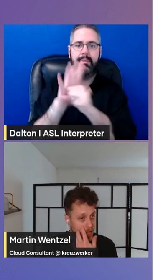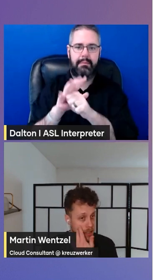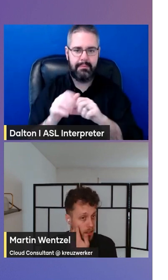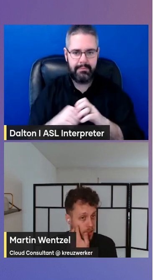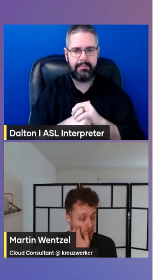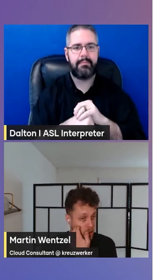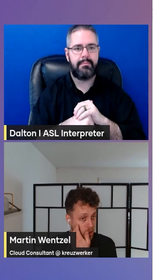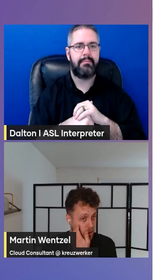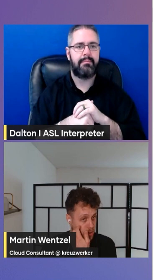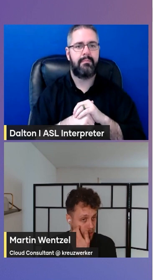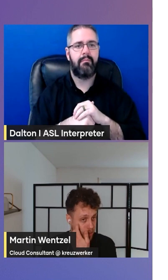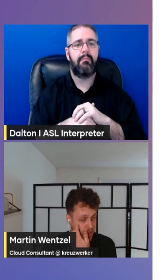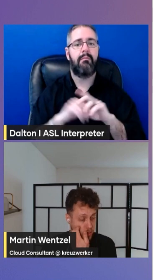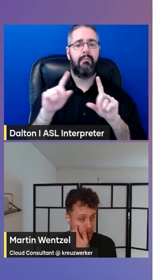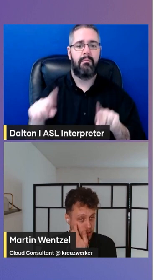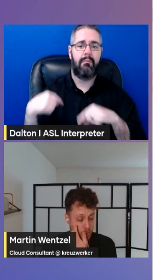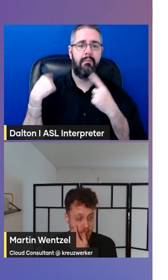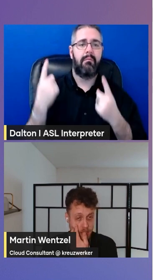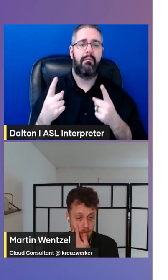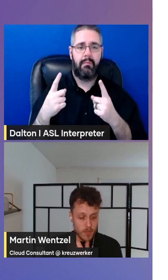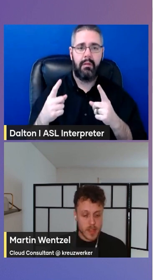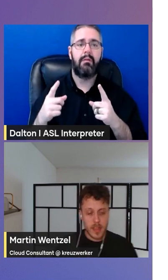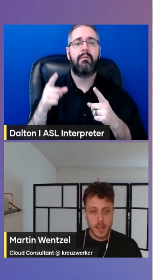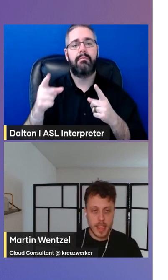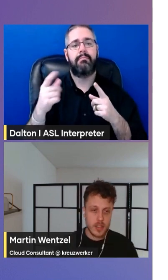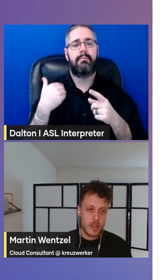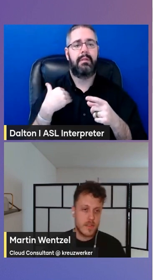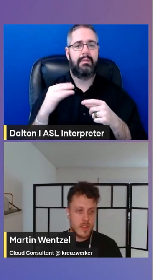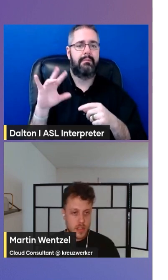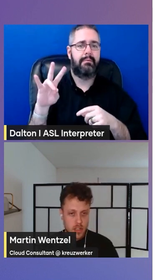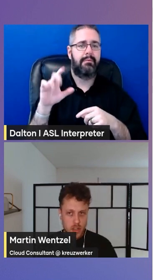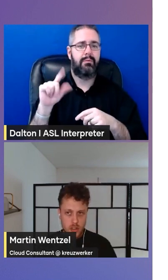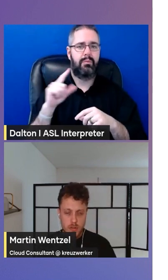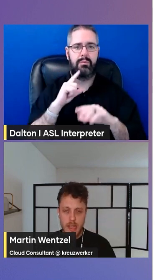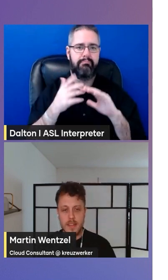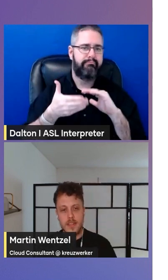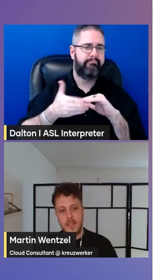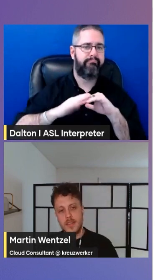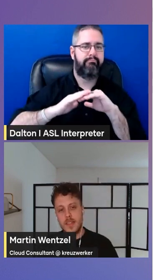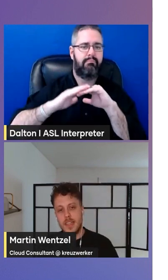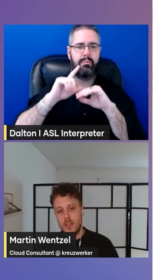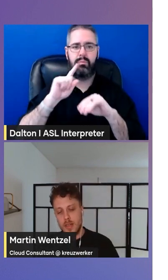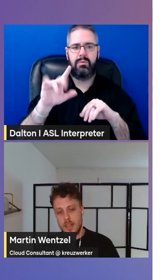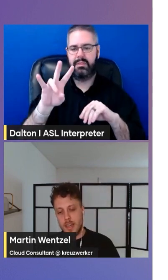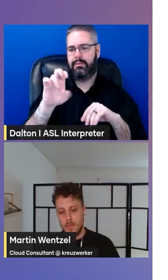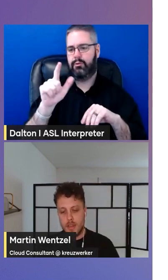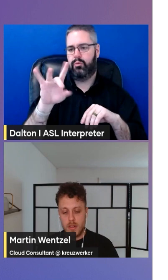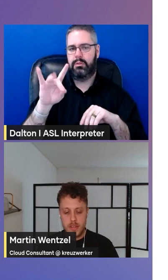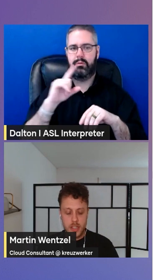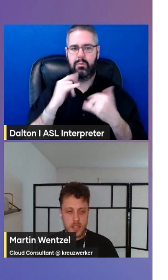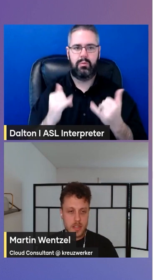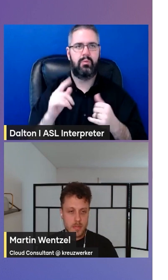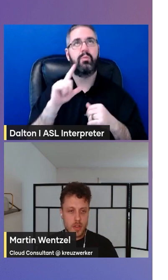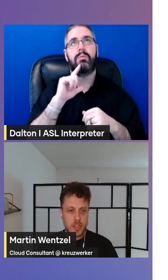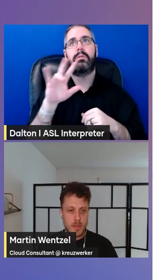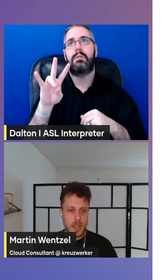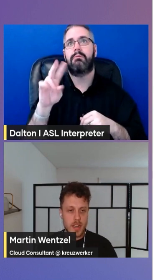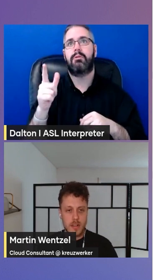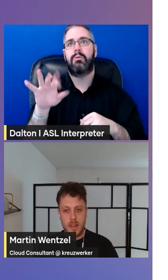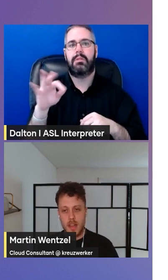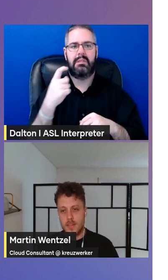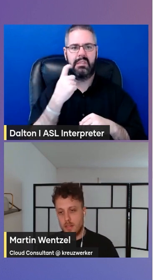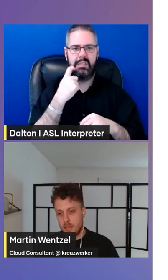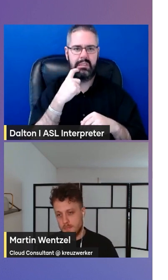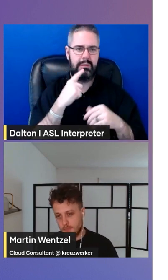Since then, there are 728 commits. Actually, of today, it's 29 because I just merged the